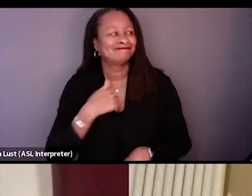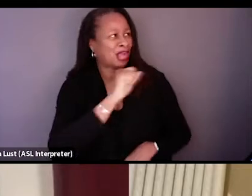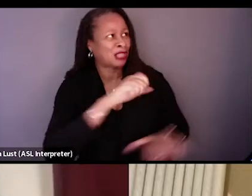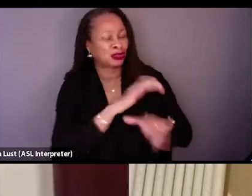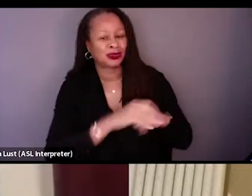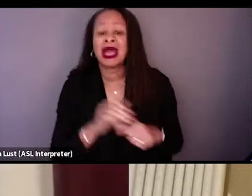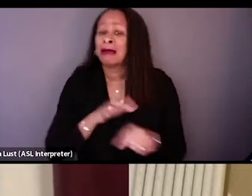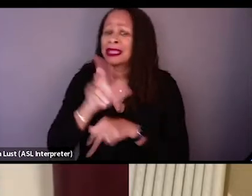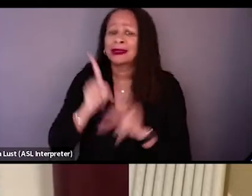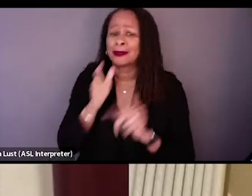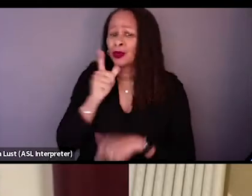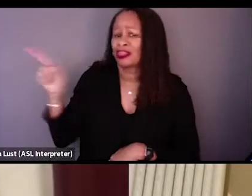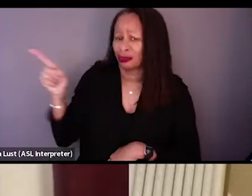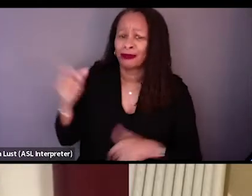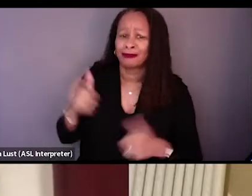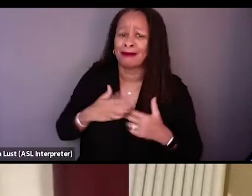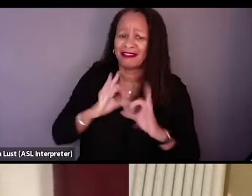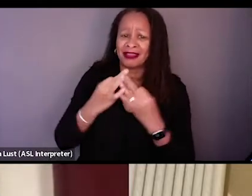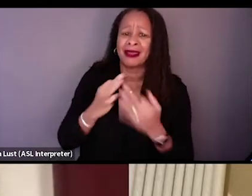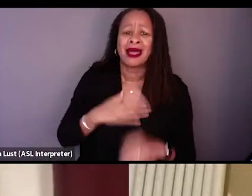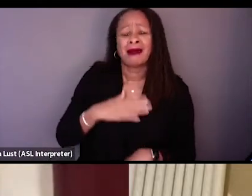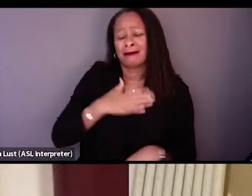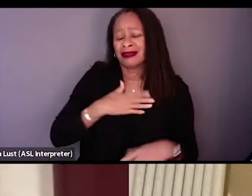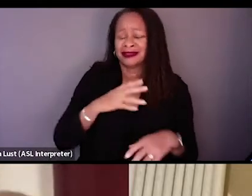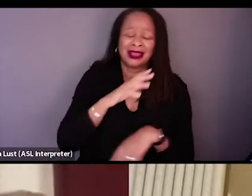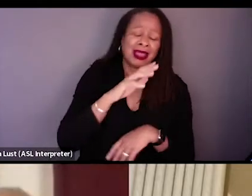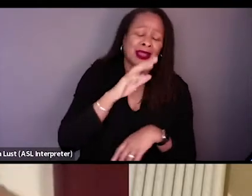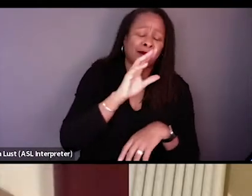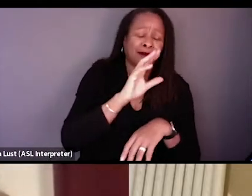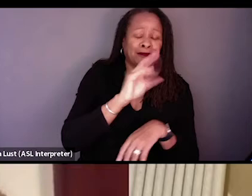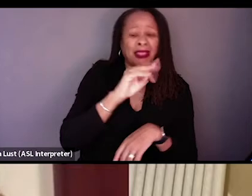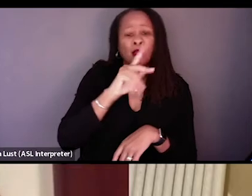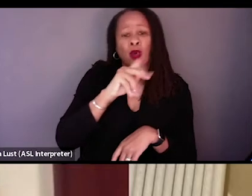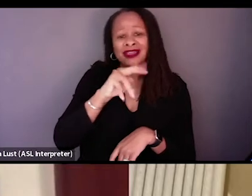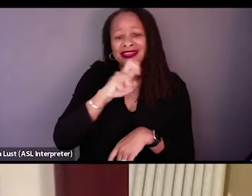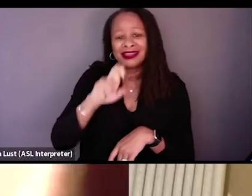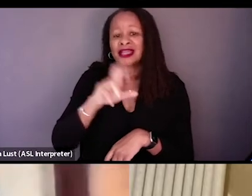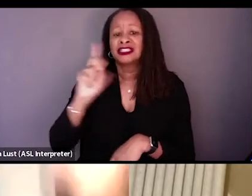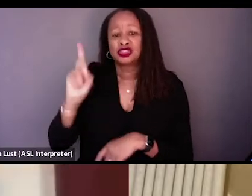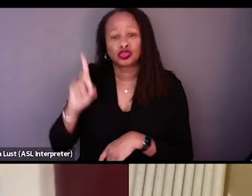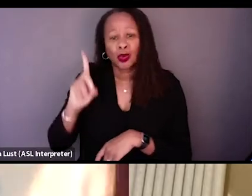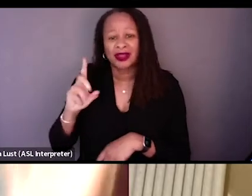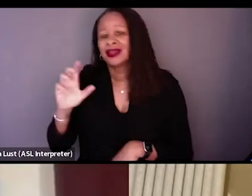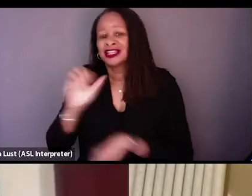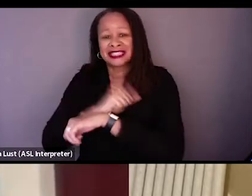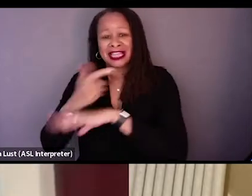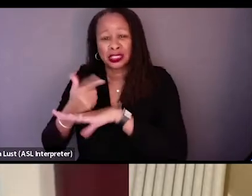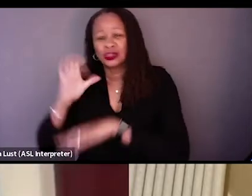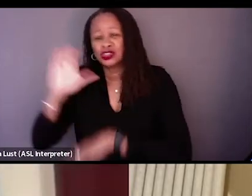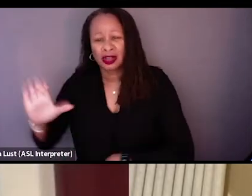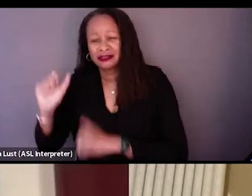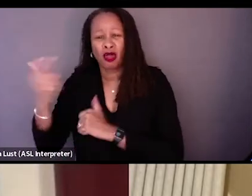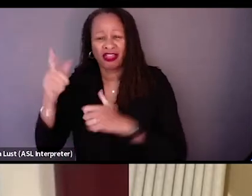up in Detroit. That whole run from Milwaukee, Detroit, Chicago, St. Louis, right on down south. That whole stretch